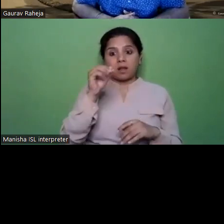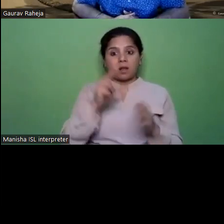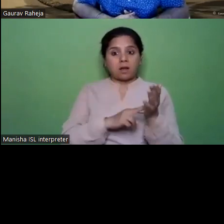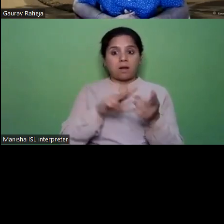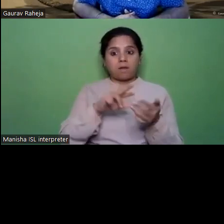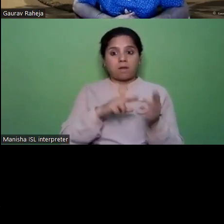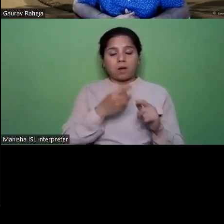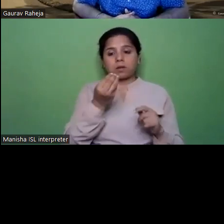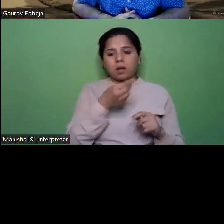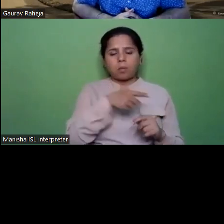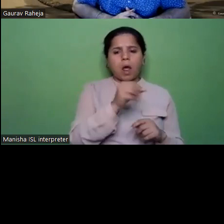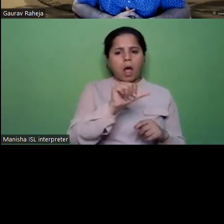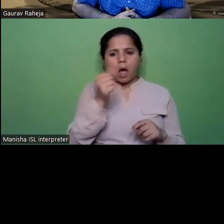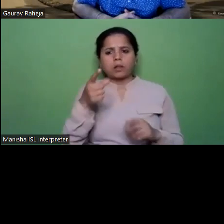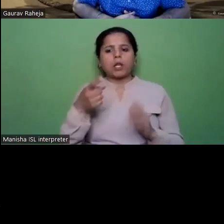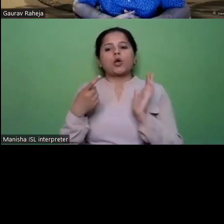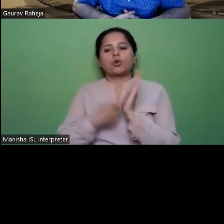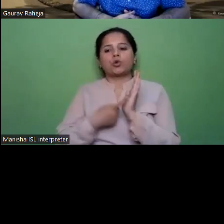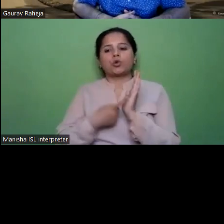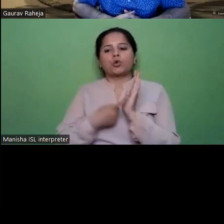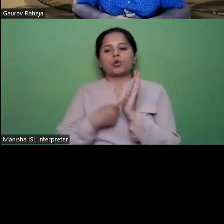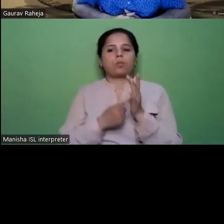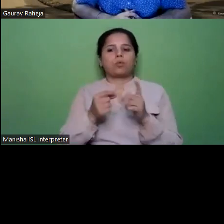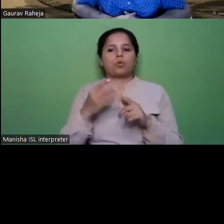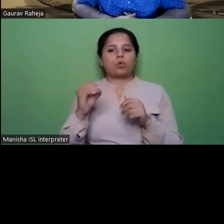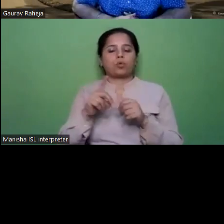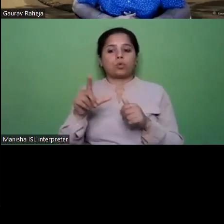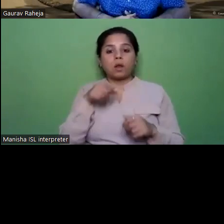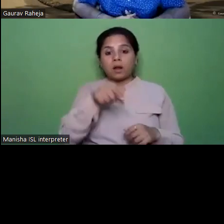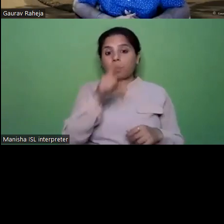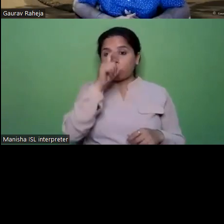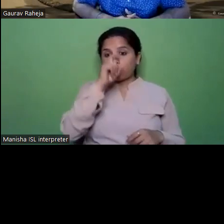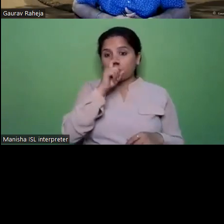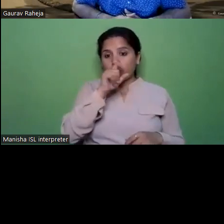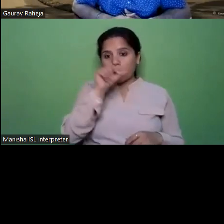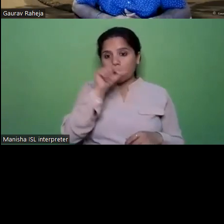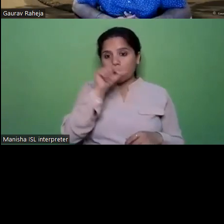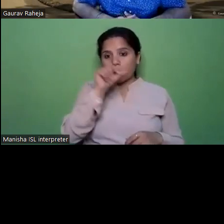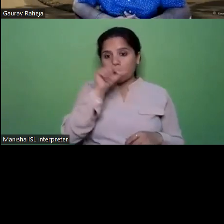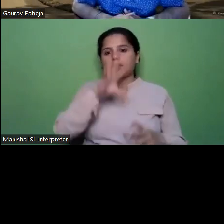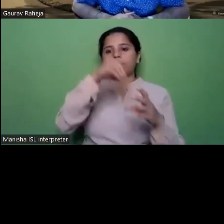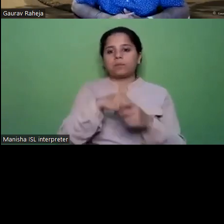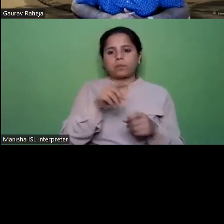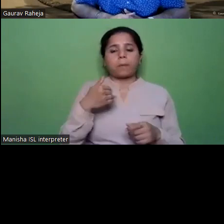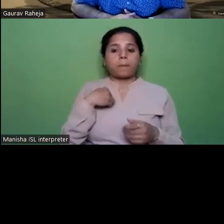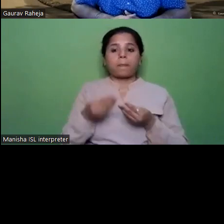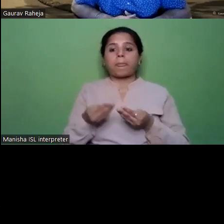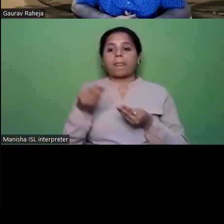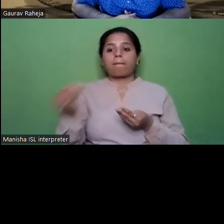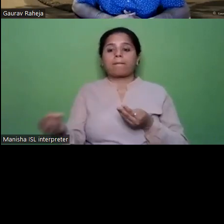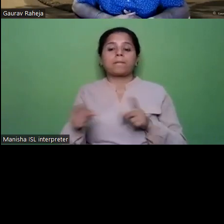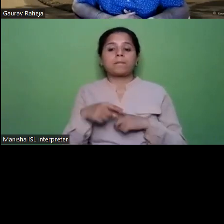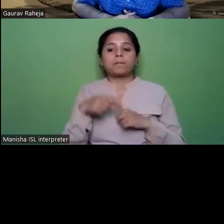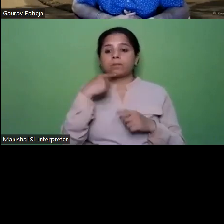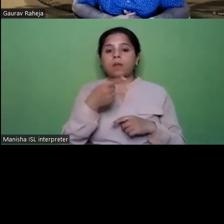the protocol. So the blue ones, India is one of those. While one of our neighbors, which is in